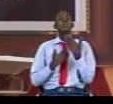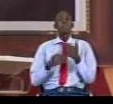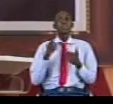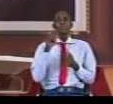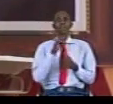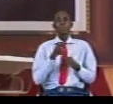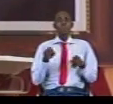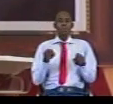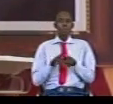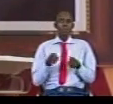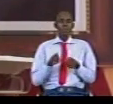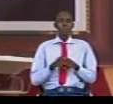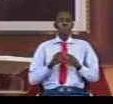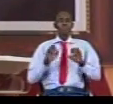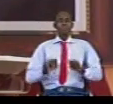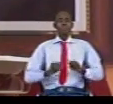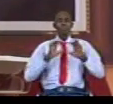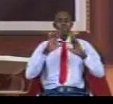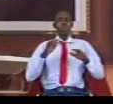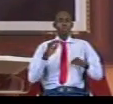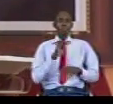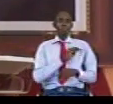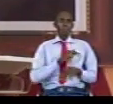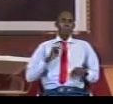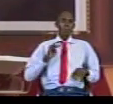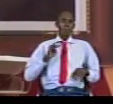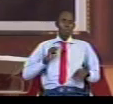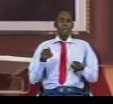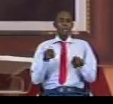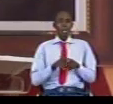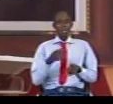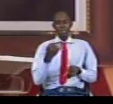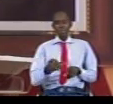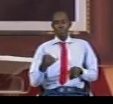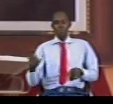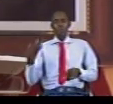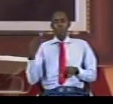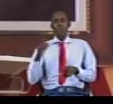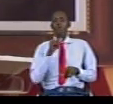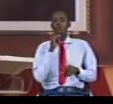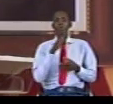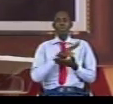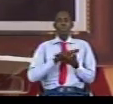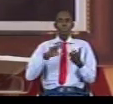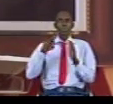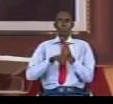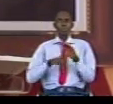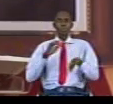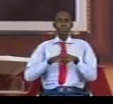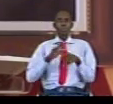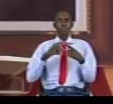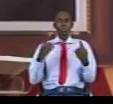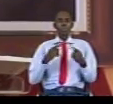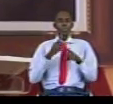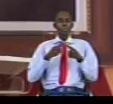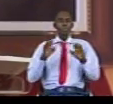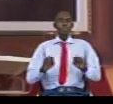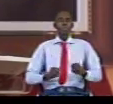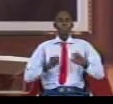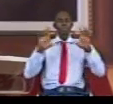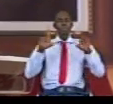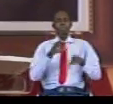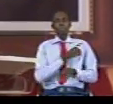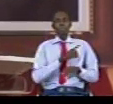yield your members as instruments of unrighteousness unto sin, but yield yourselves unto